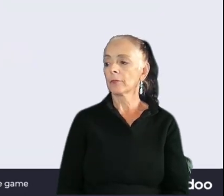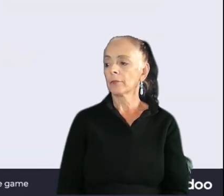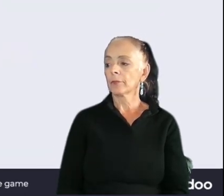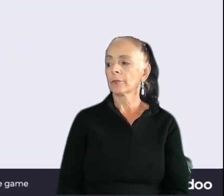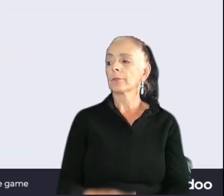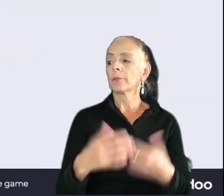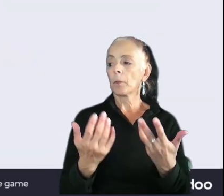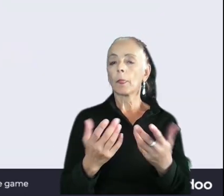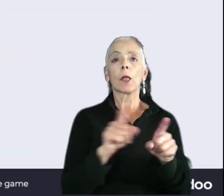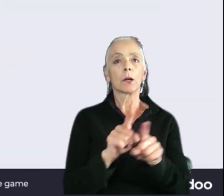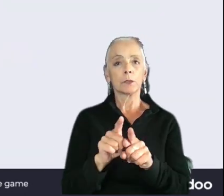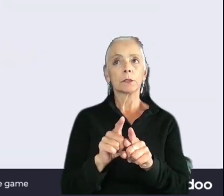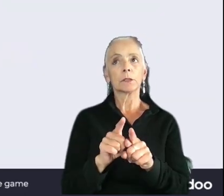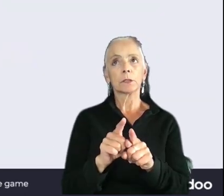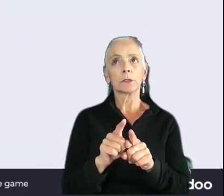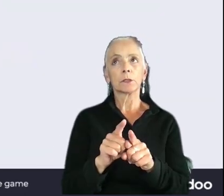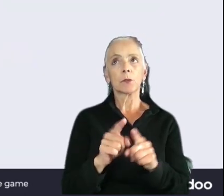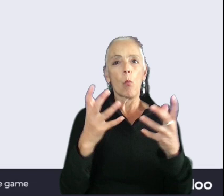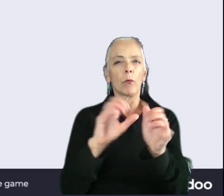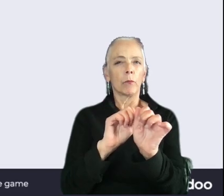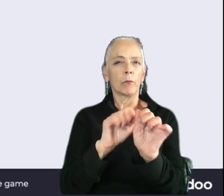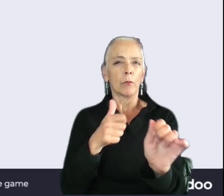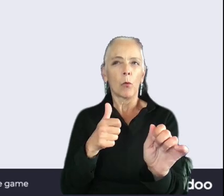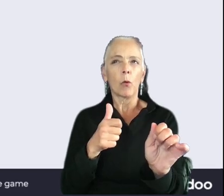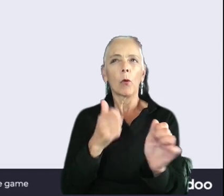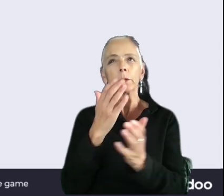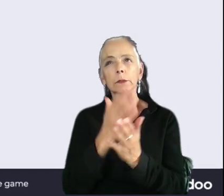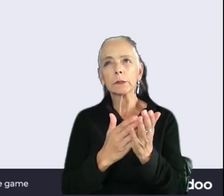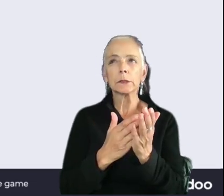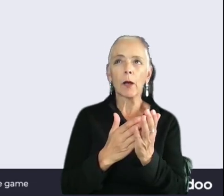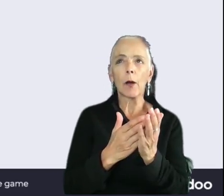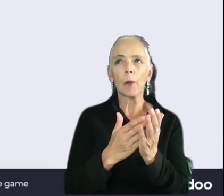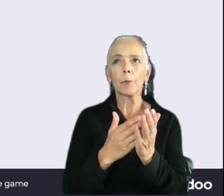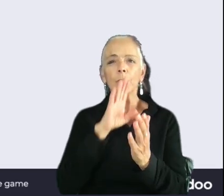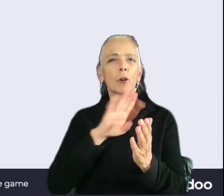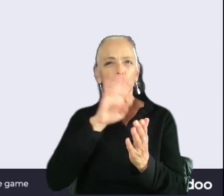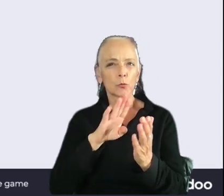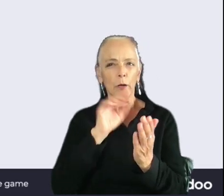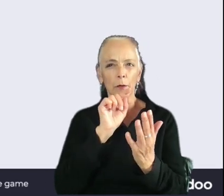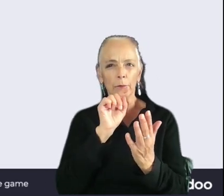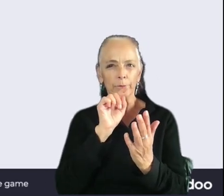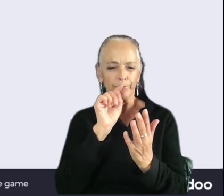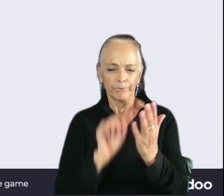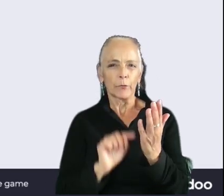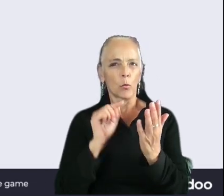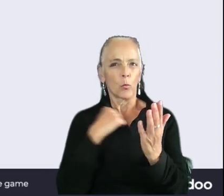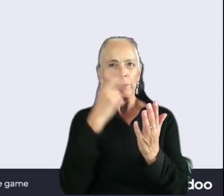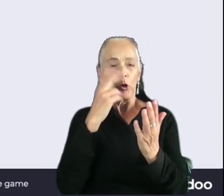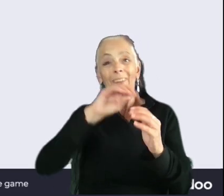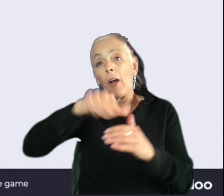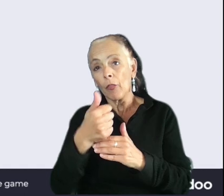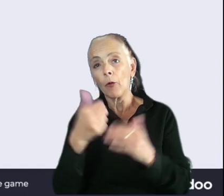So we also wanted to stay away from some frustrating aspects that we saw in other merge